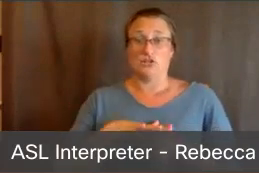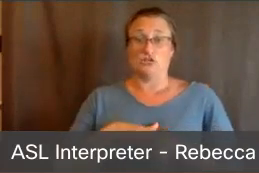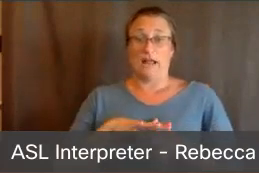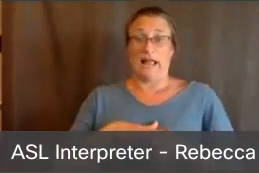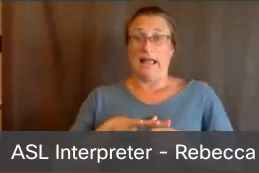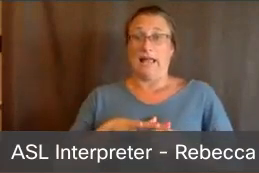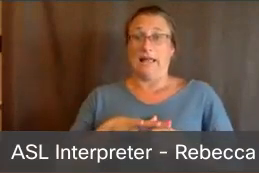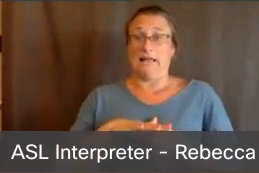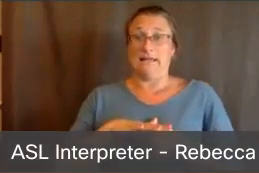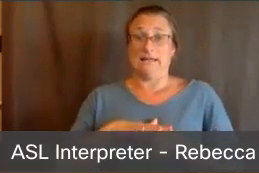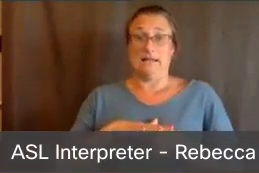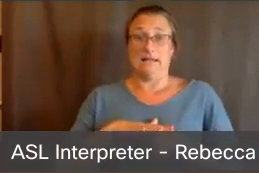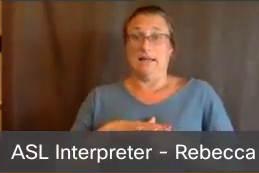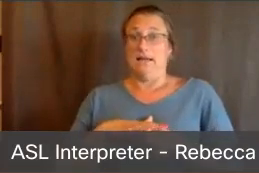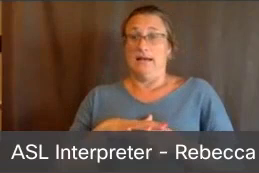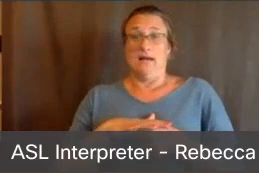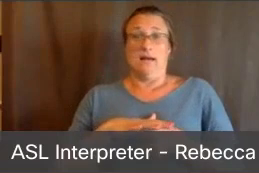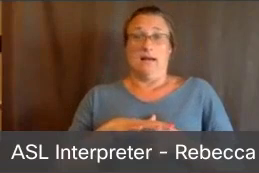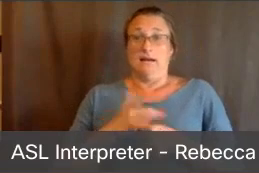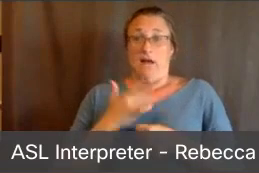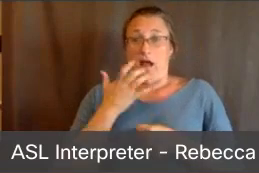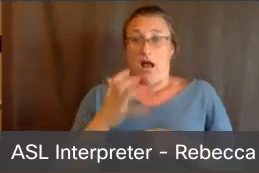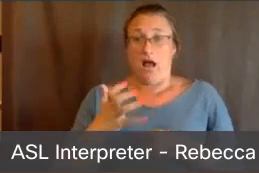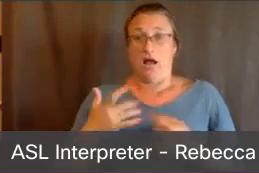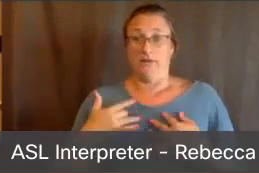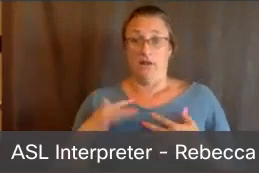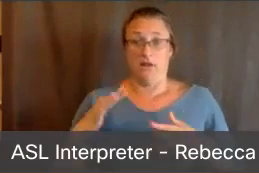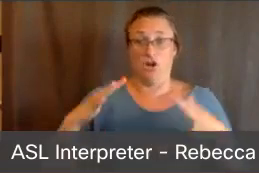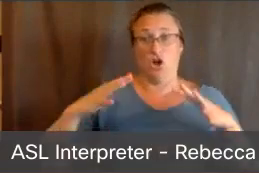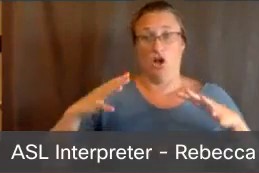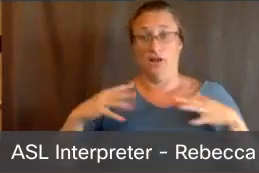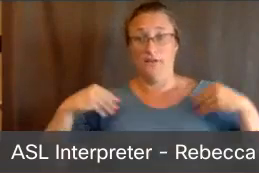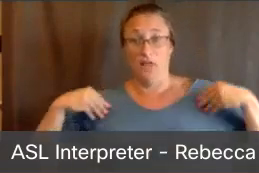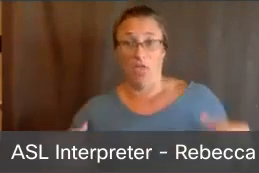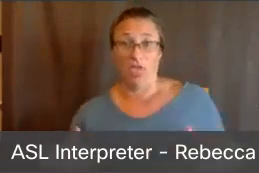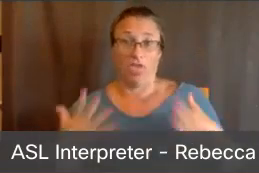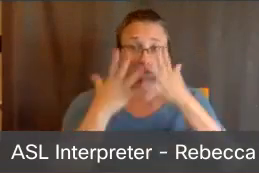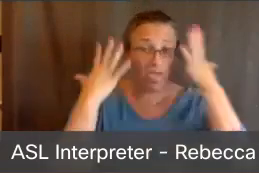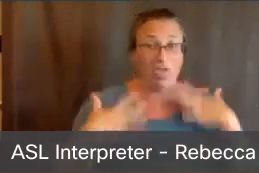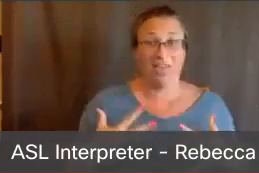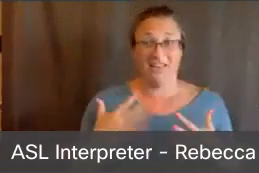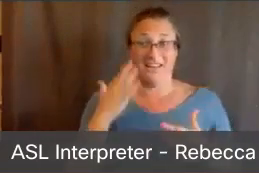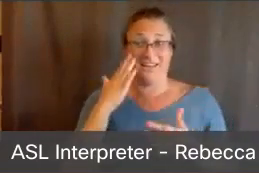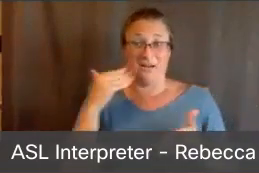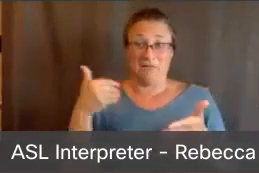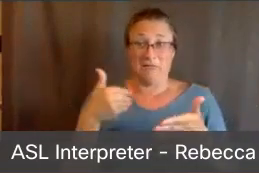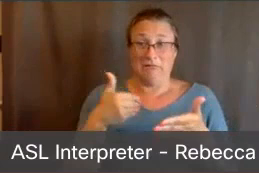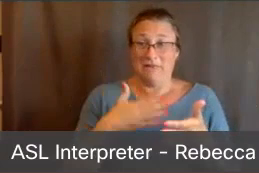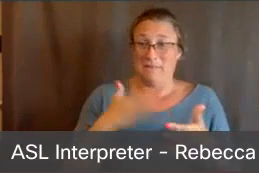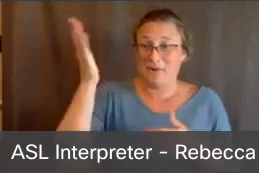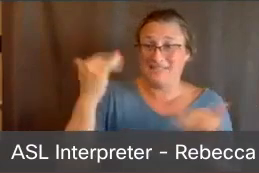feel stressed, we might start to feel a little overheated. Being nervous for a presentation, I was a little overheated. and